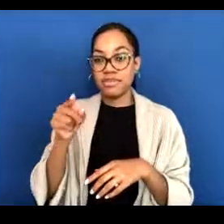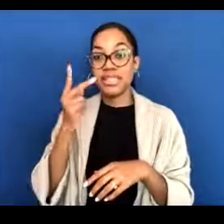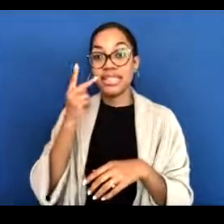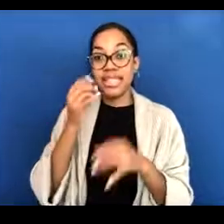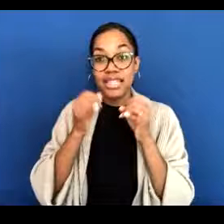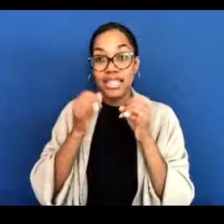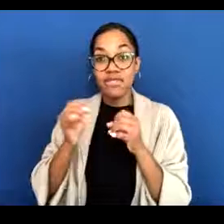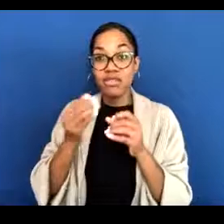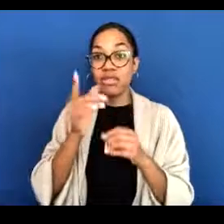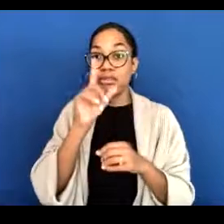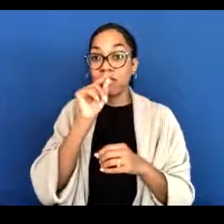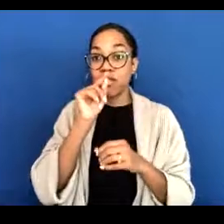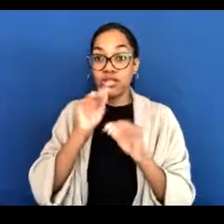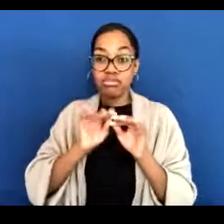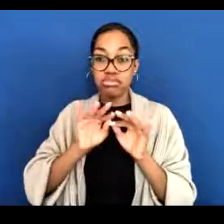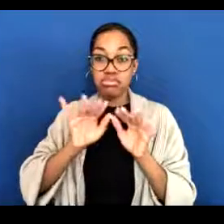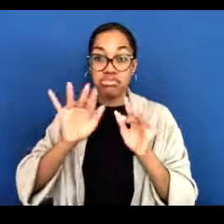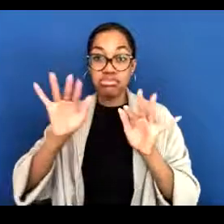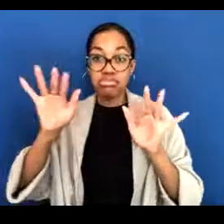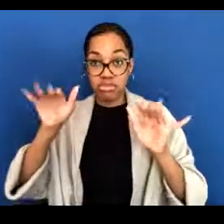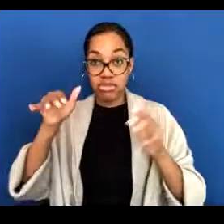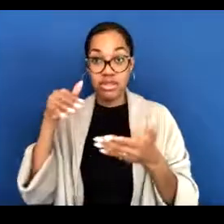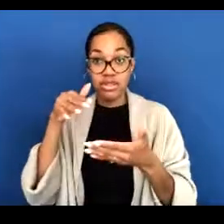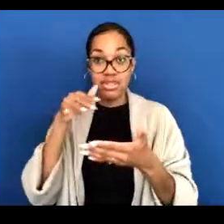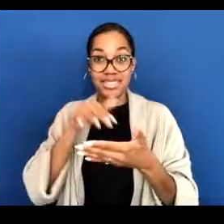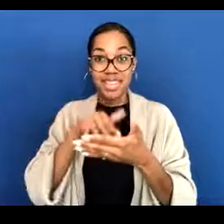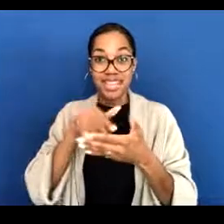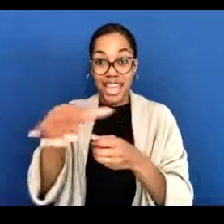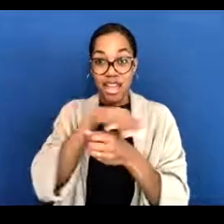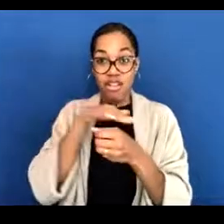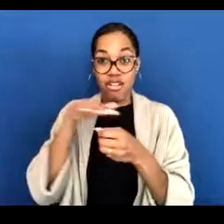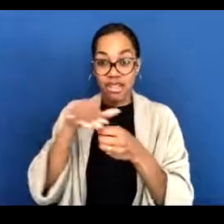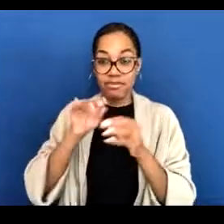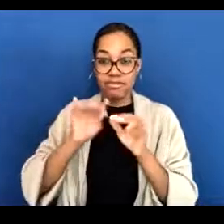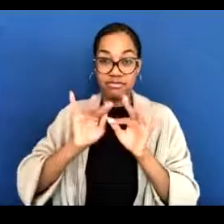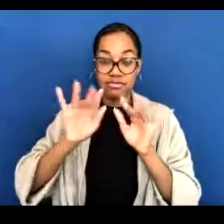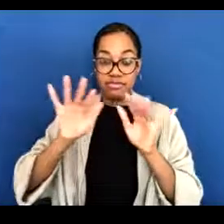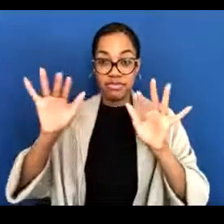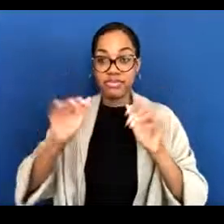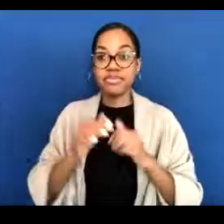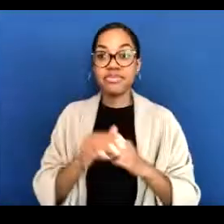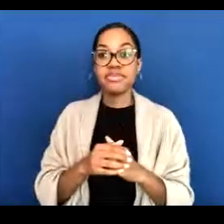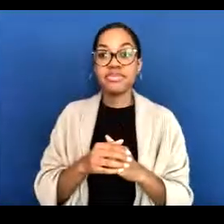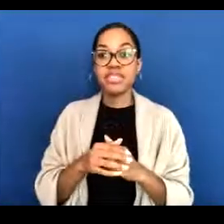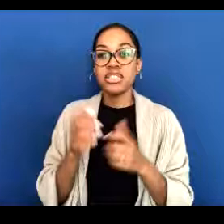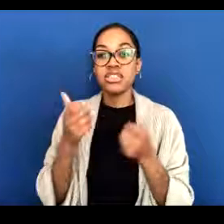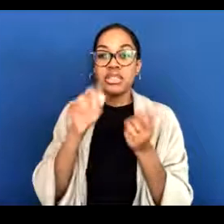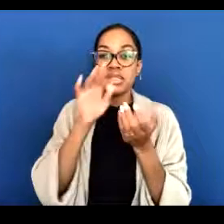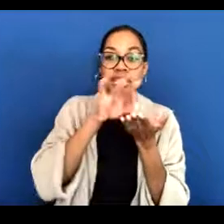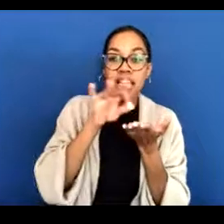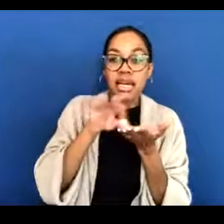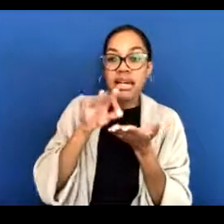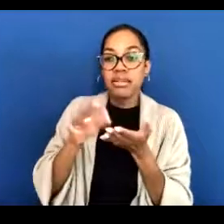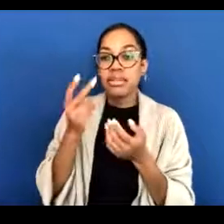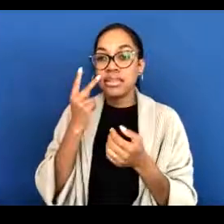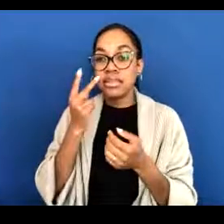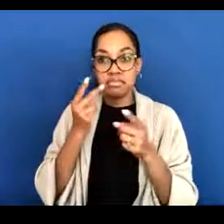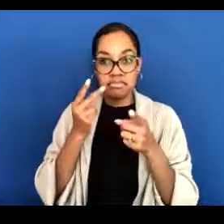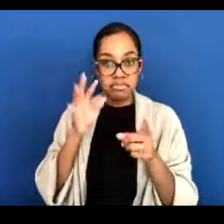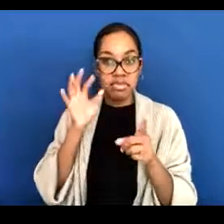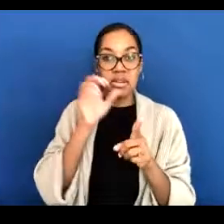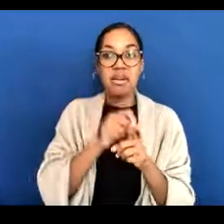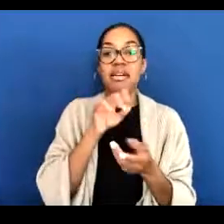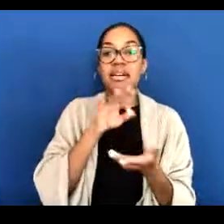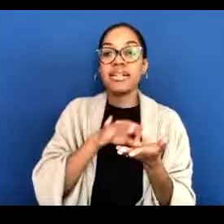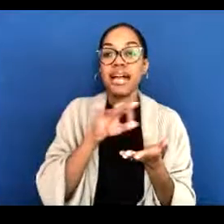moving through their study area. They're able to get precise counts of of how many birds there are, and even the altitudes that they're migrating